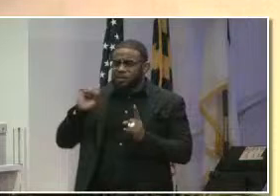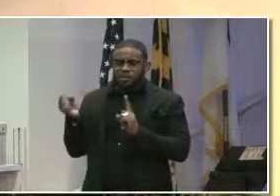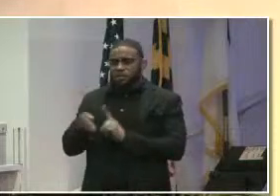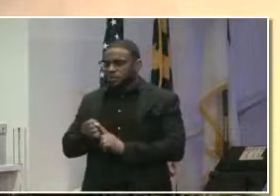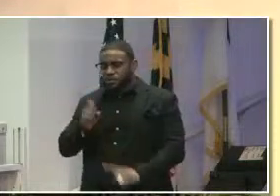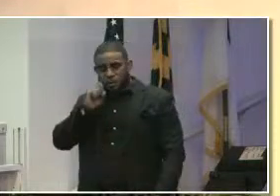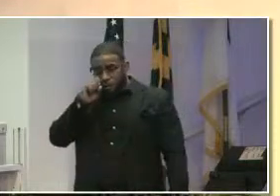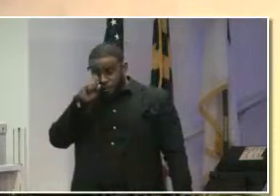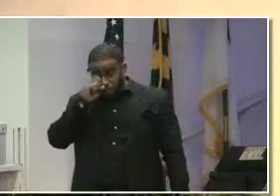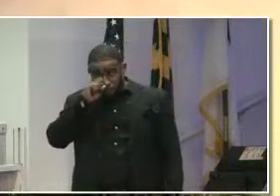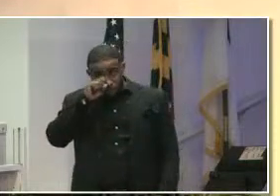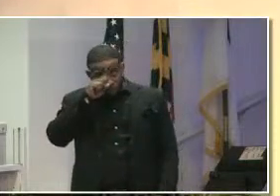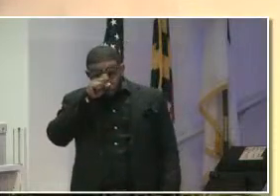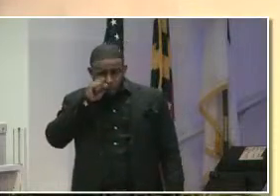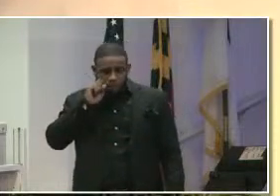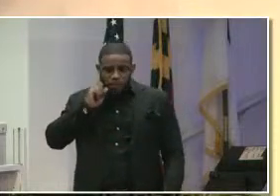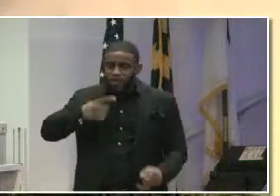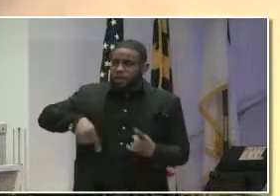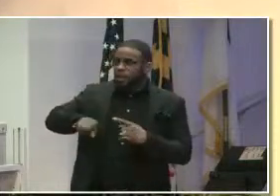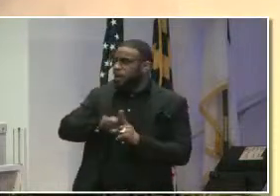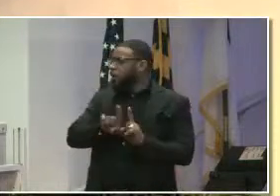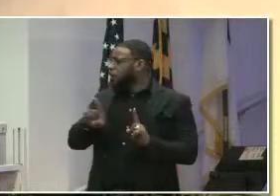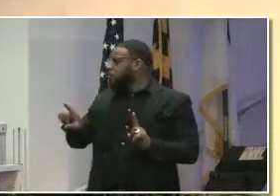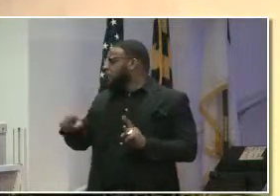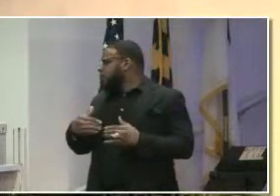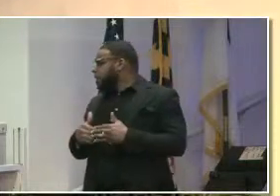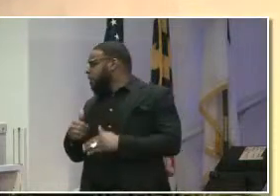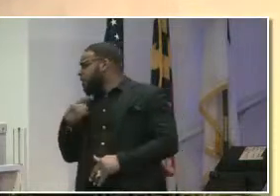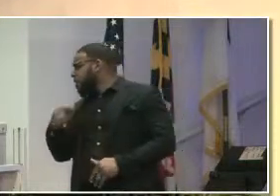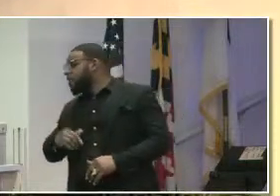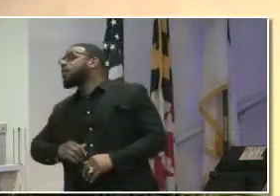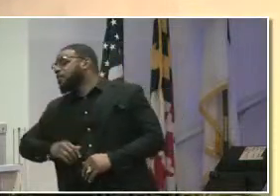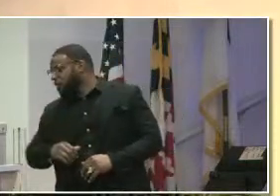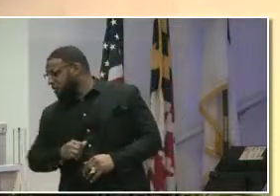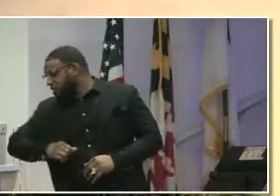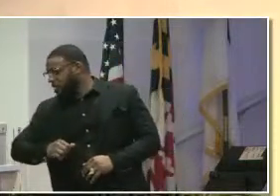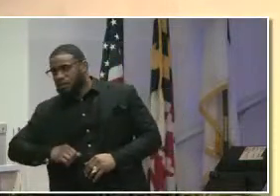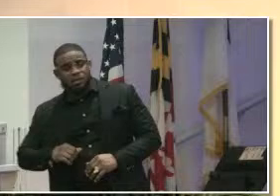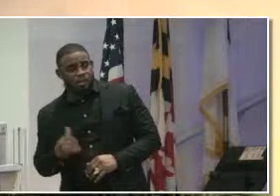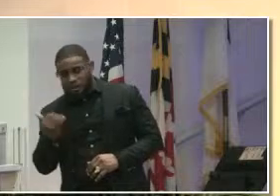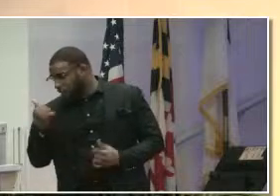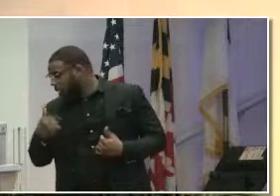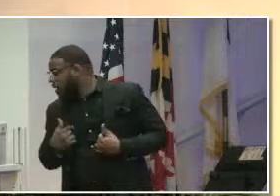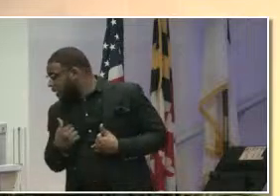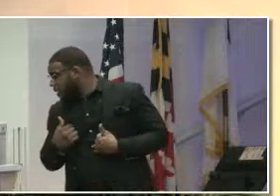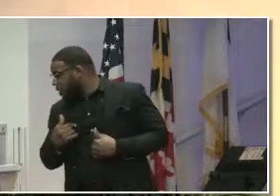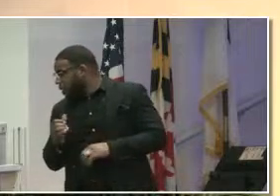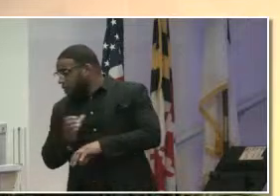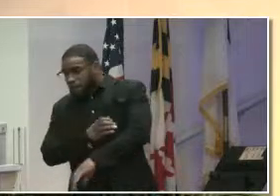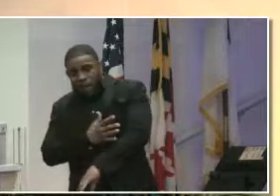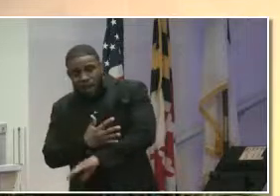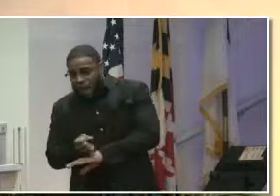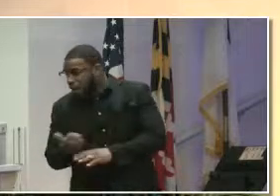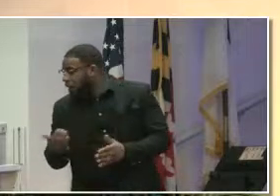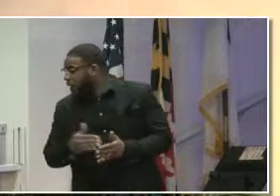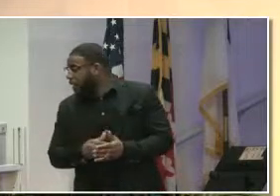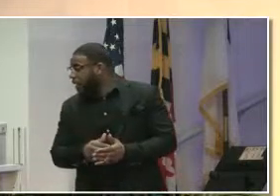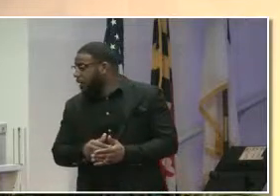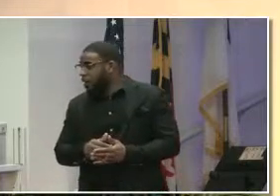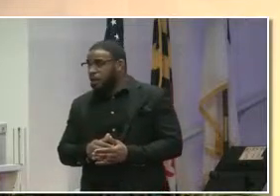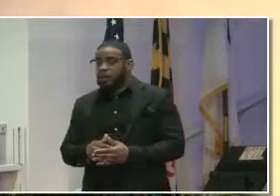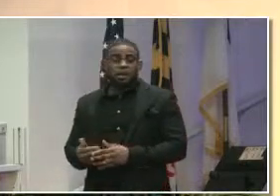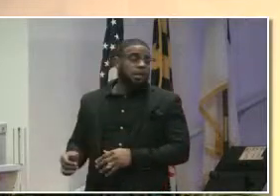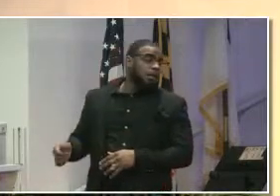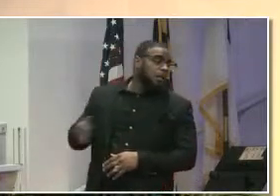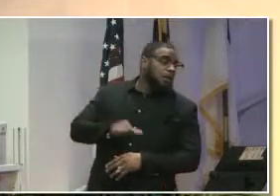situation around. Turn to your neighbor, say, neighbor, is my power out again? Turn to the